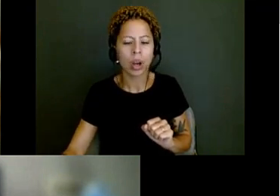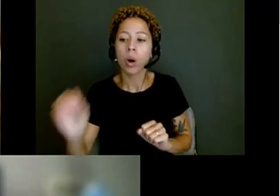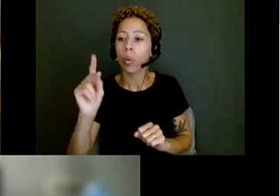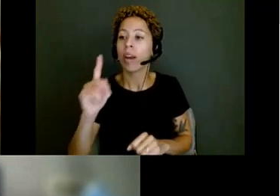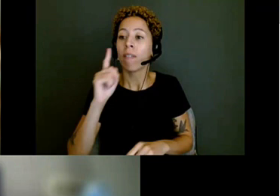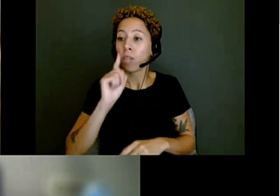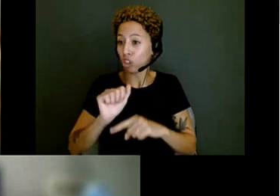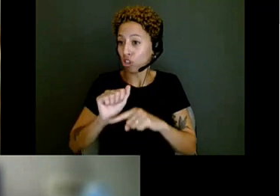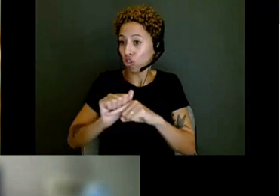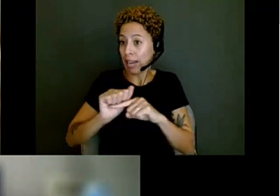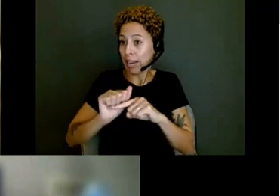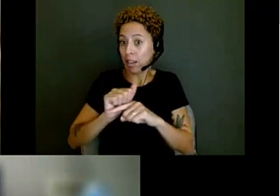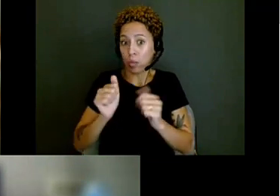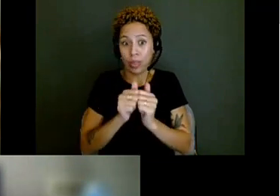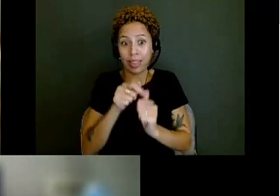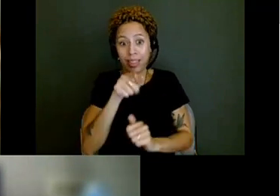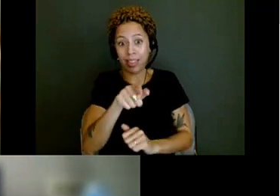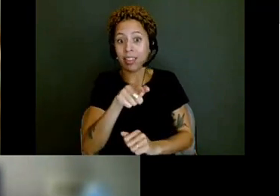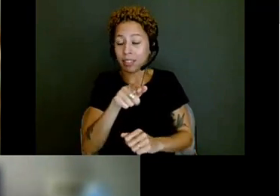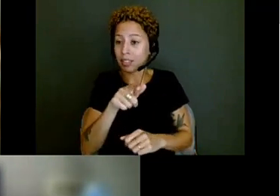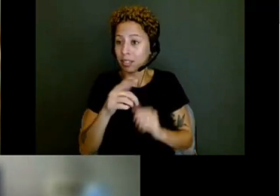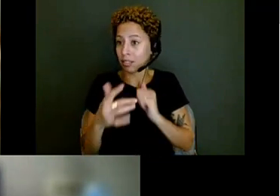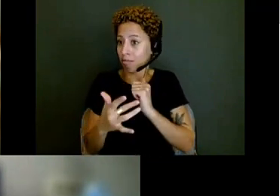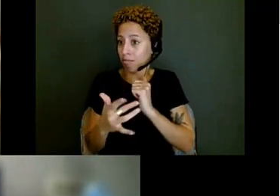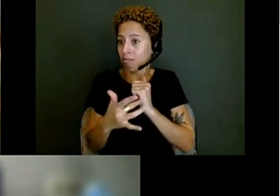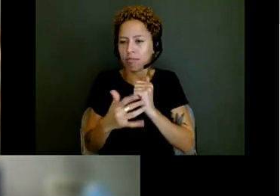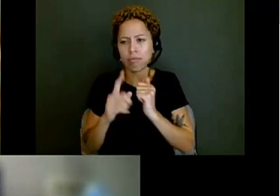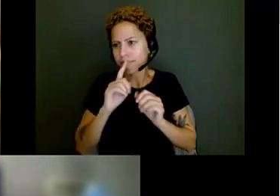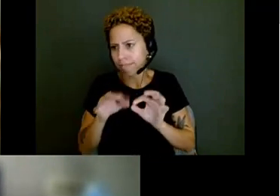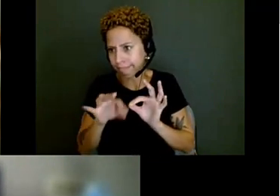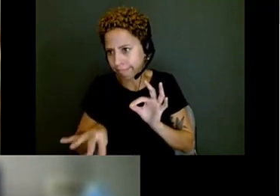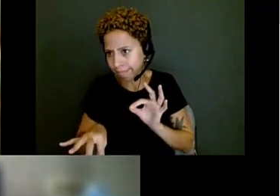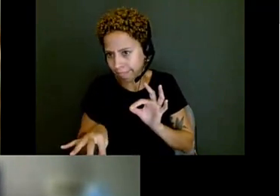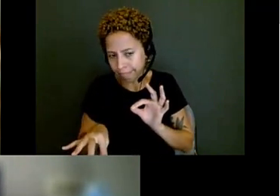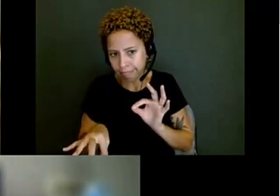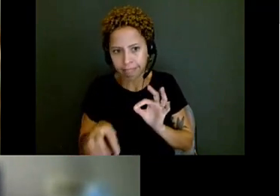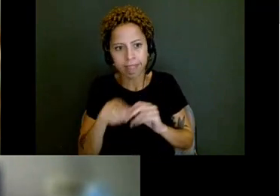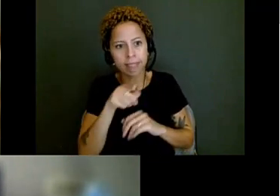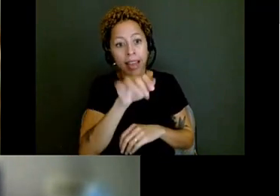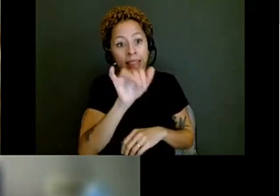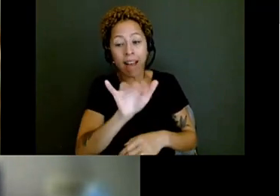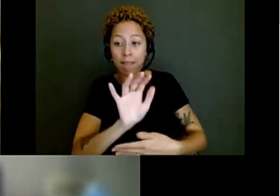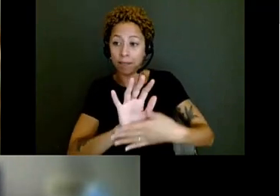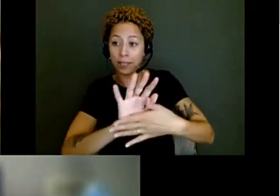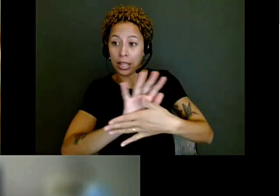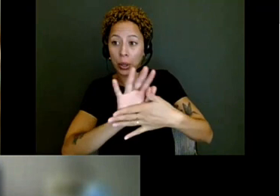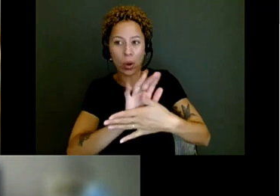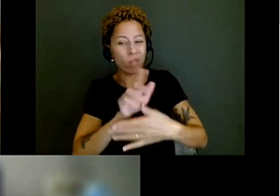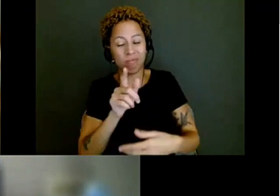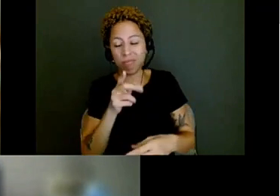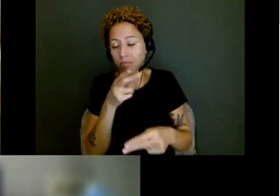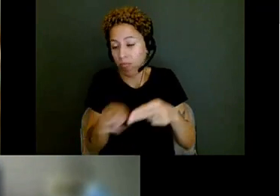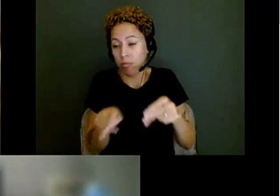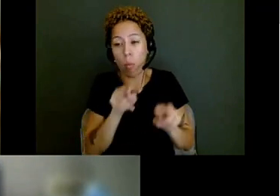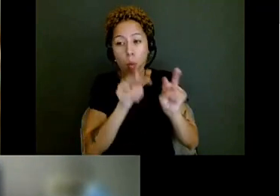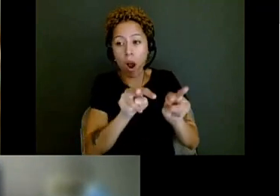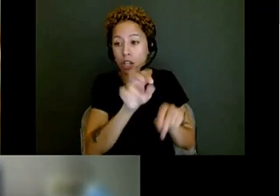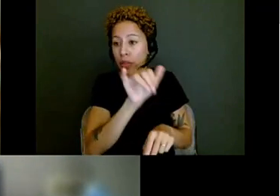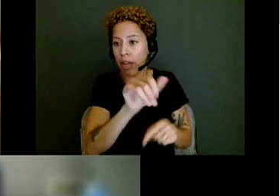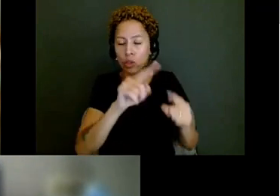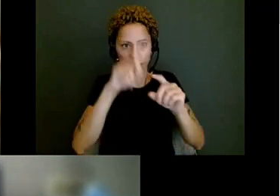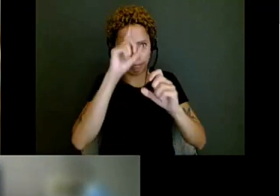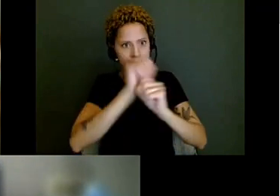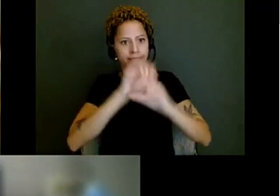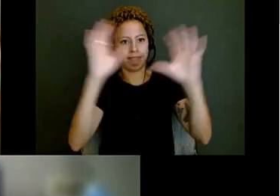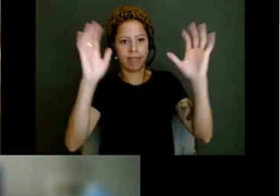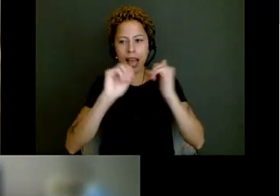and how simple it is. Just provide a little context here. The quick start video, which is really all you need to watch to get started using the software, is 2